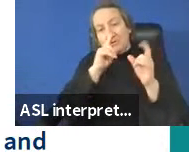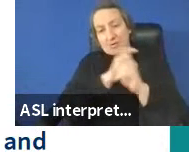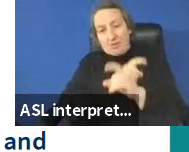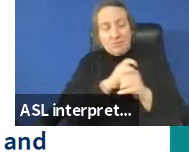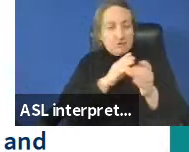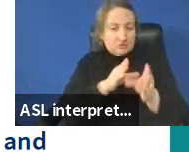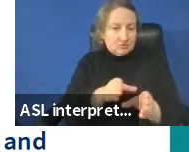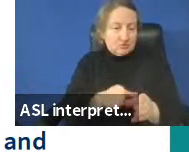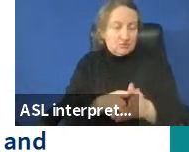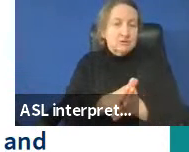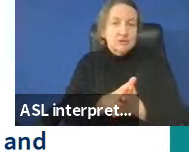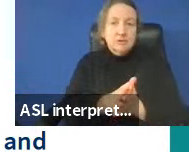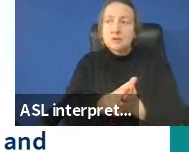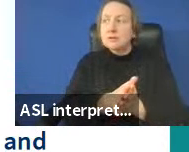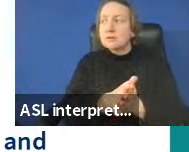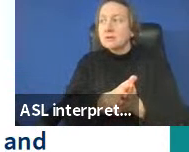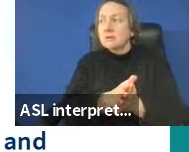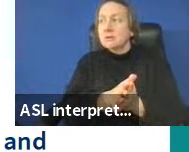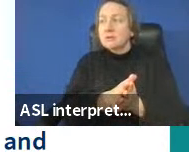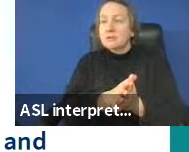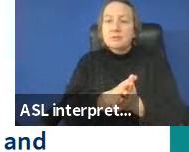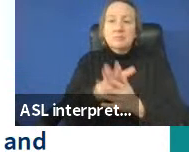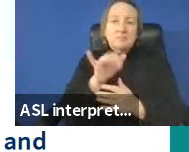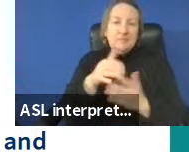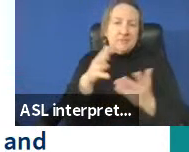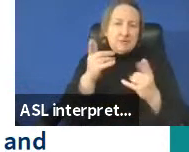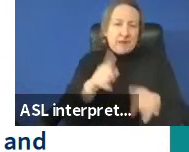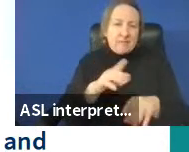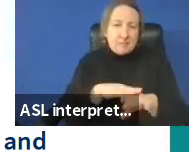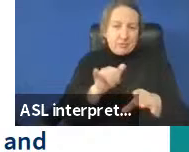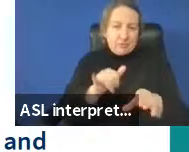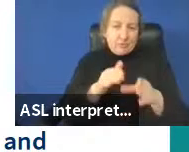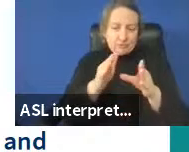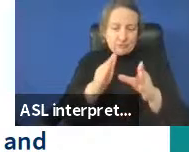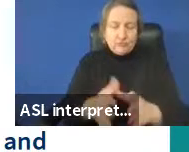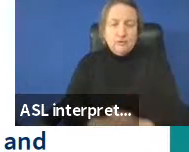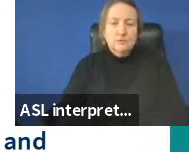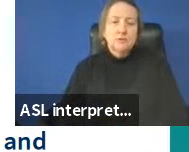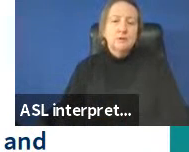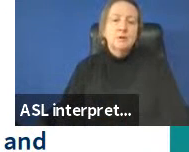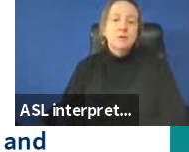streets. With the that's what's happening on those streets.